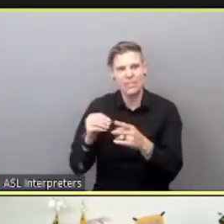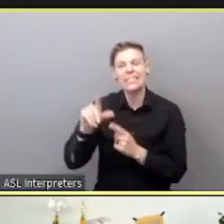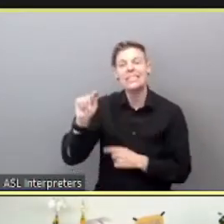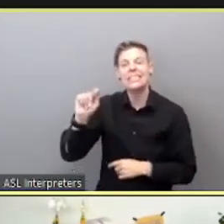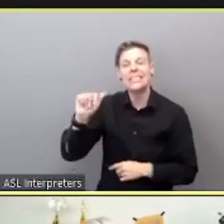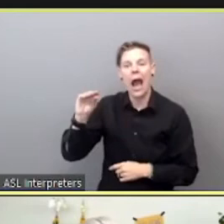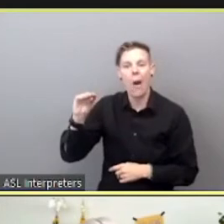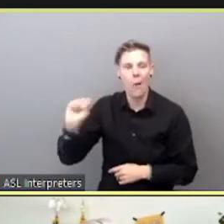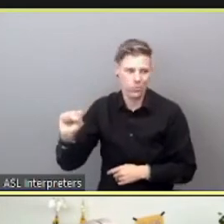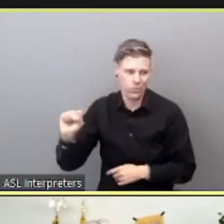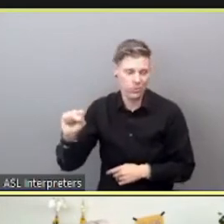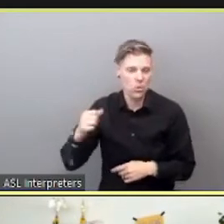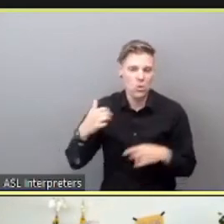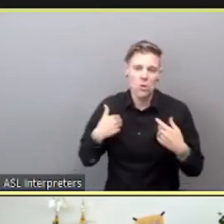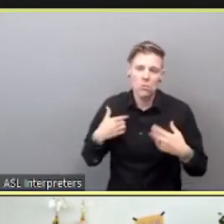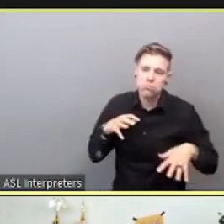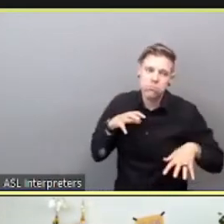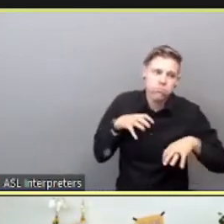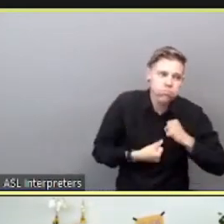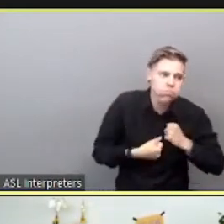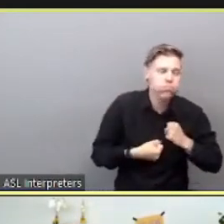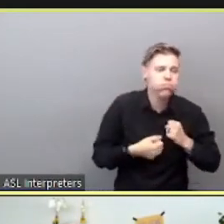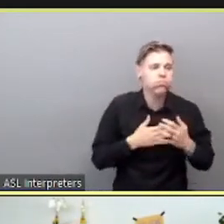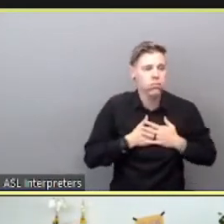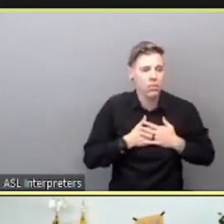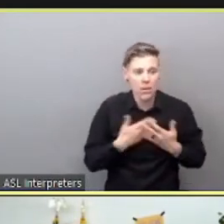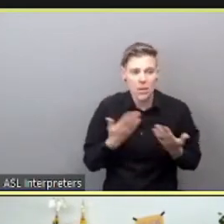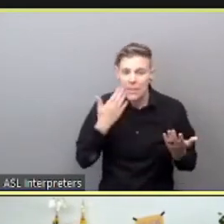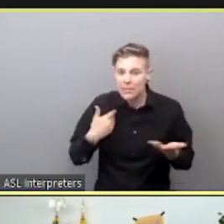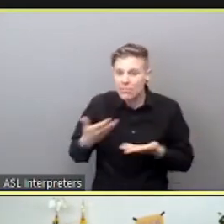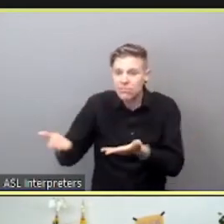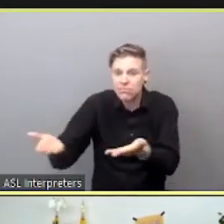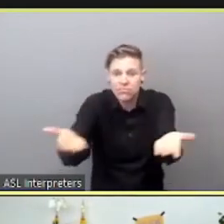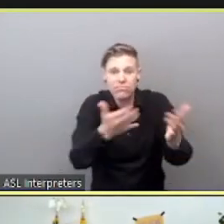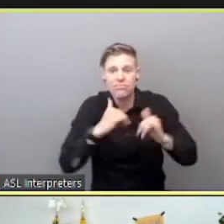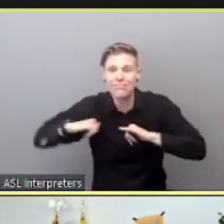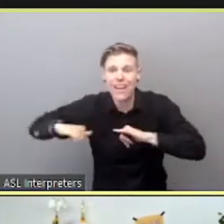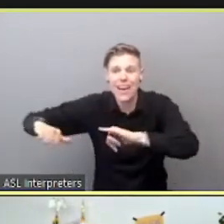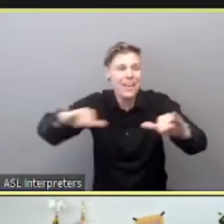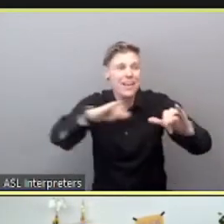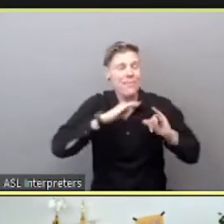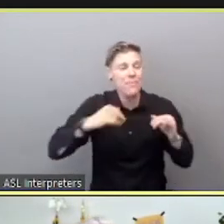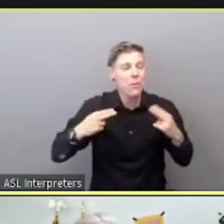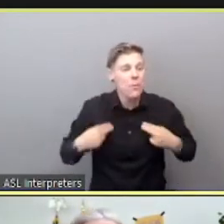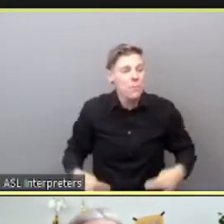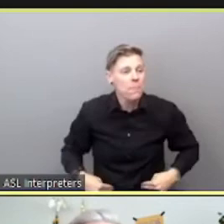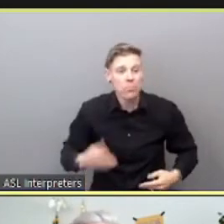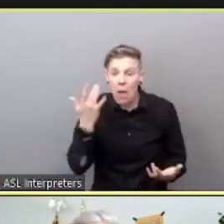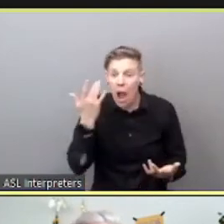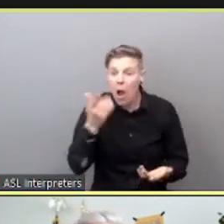crisis because people will not get vaccinated, because people will not wear their masks.